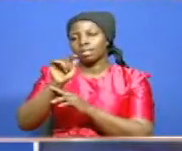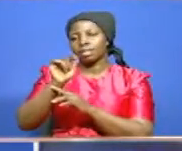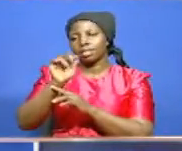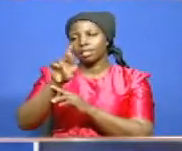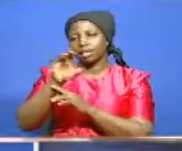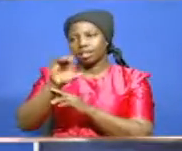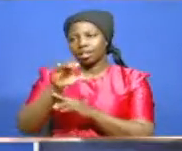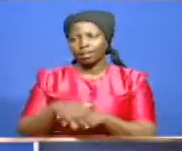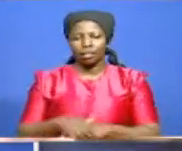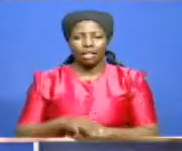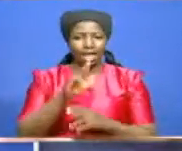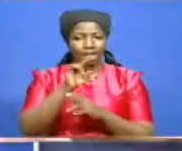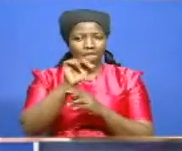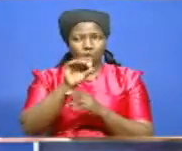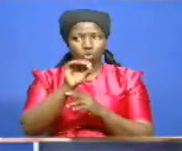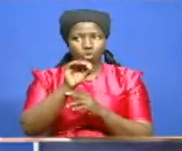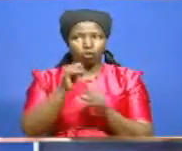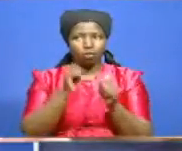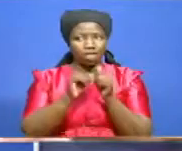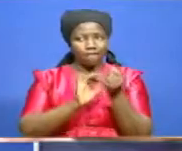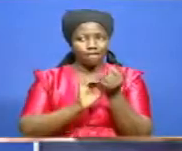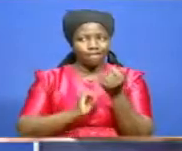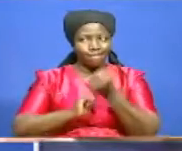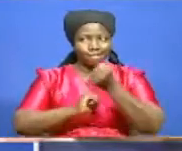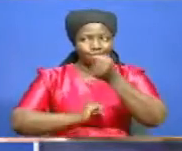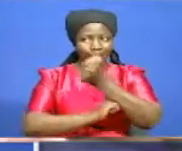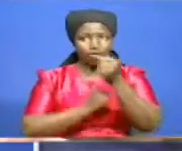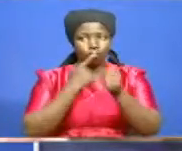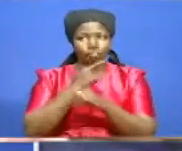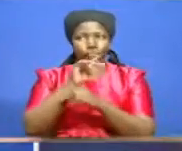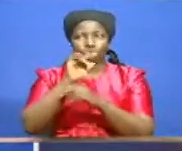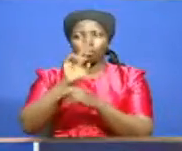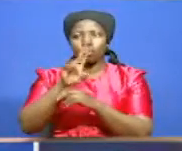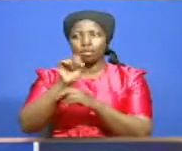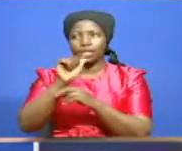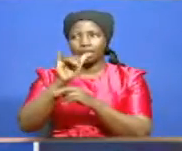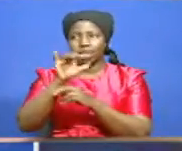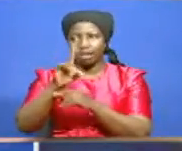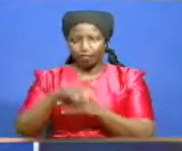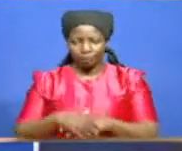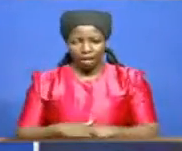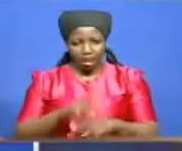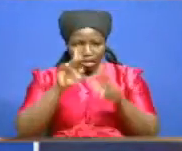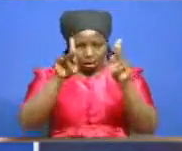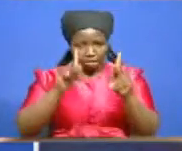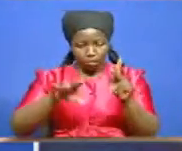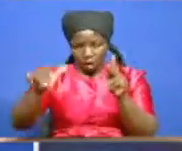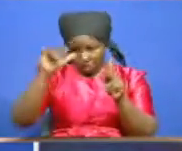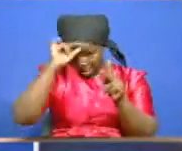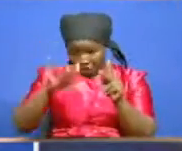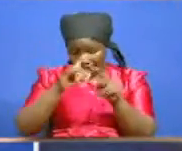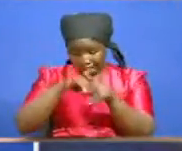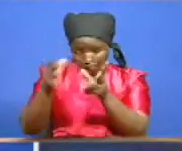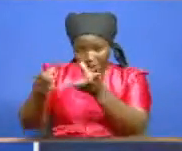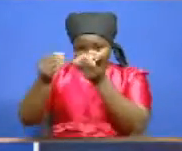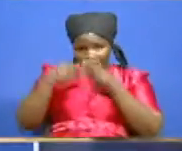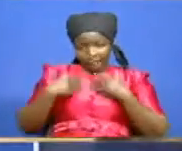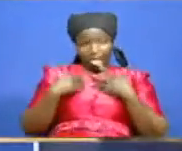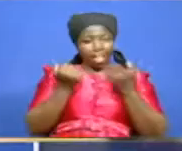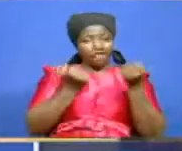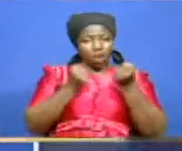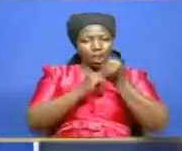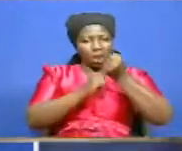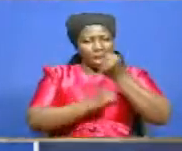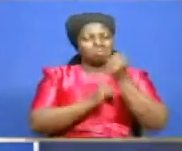United States Agency for International Development. Kisumu County Governor Professor Anyang Nyong'o, while receiving the donation, lauded the